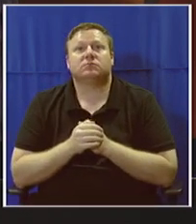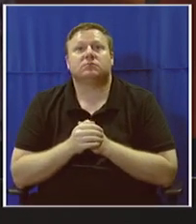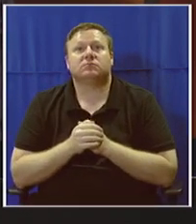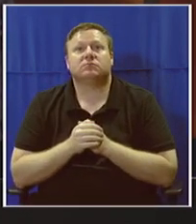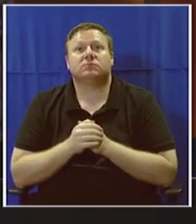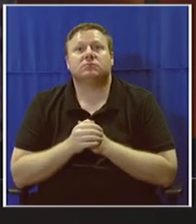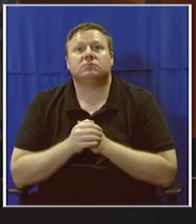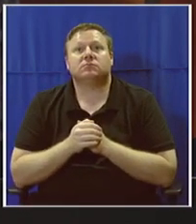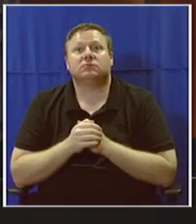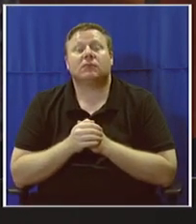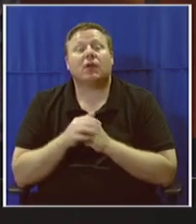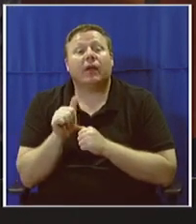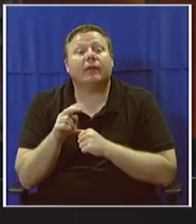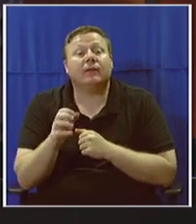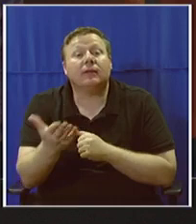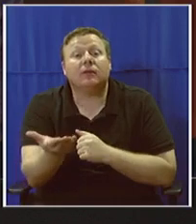ANC.